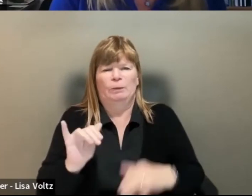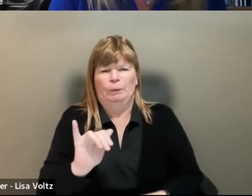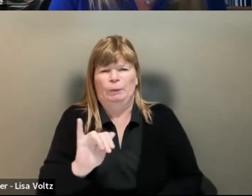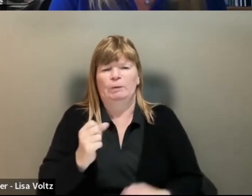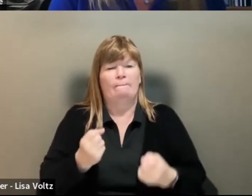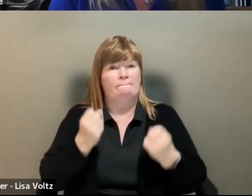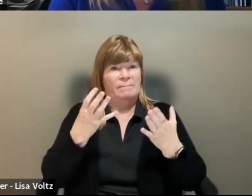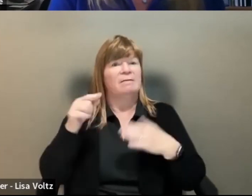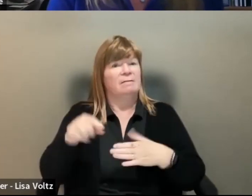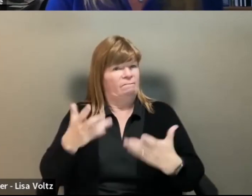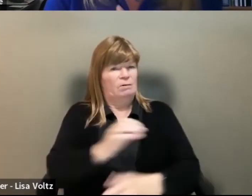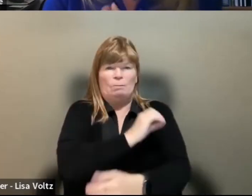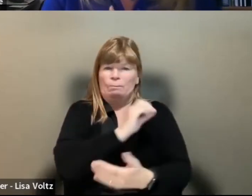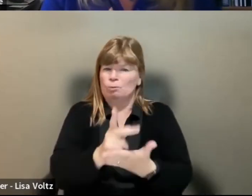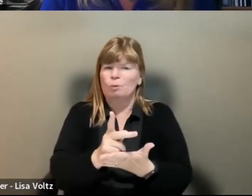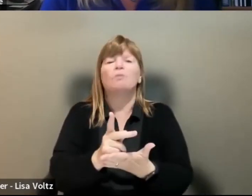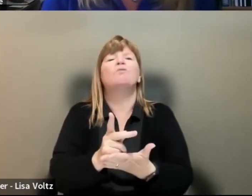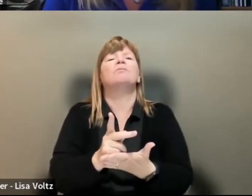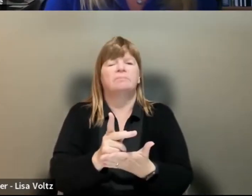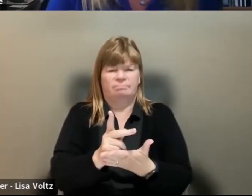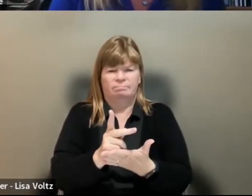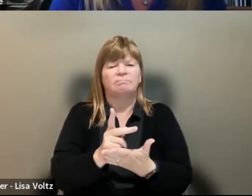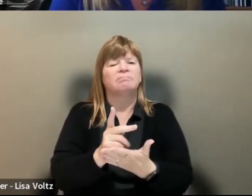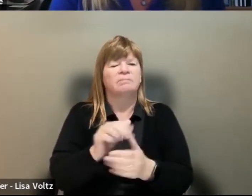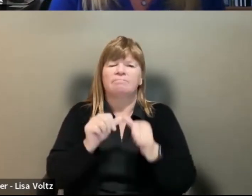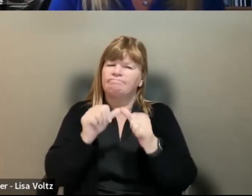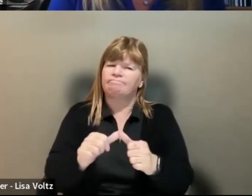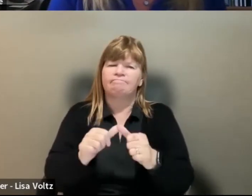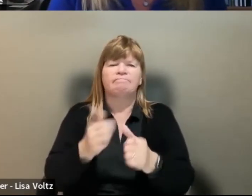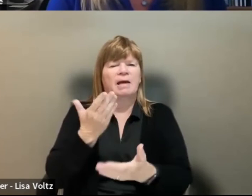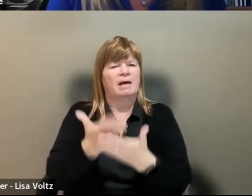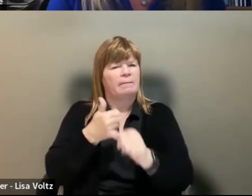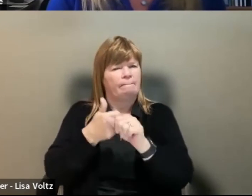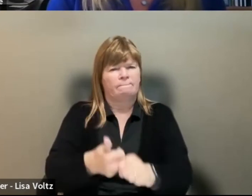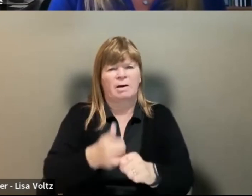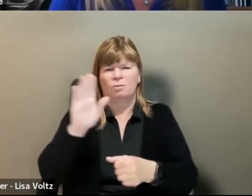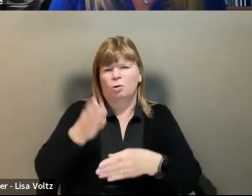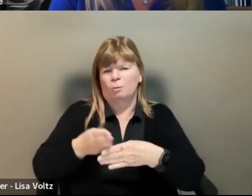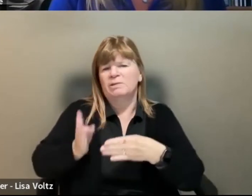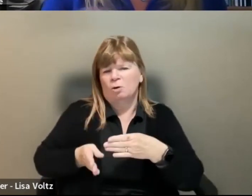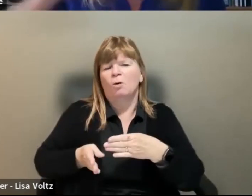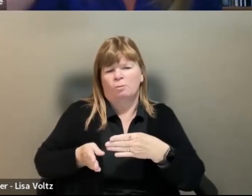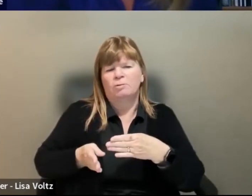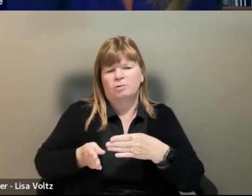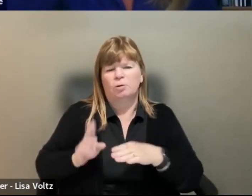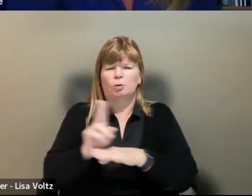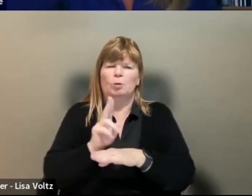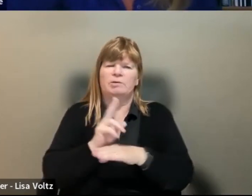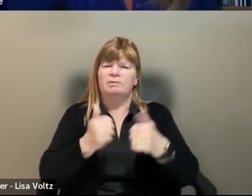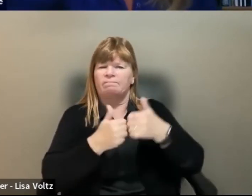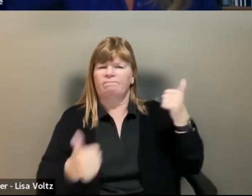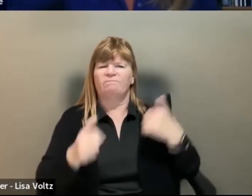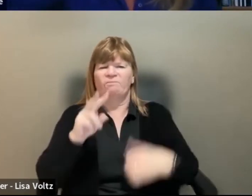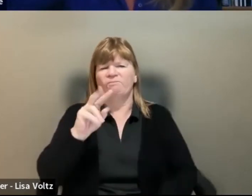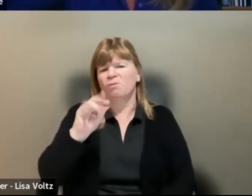approved. They do maintain their evidence base in terms of the results through a virtual programming of a lot of